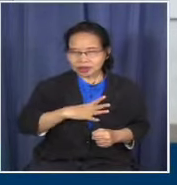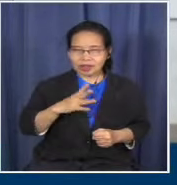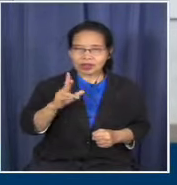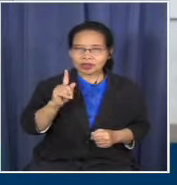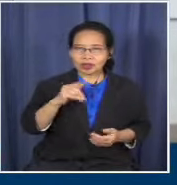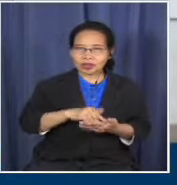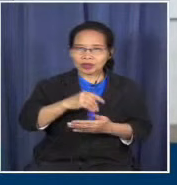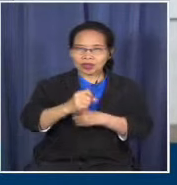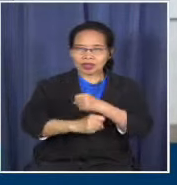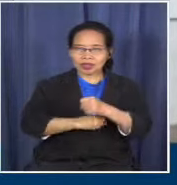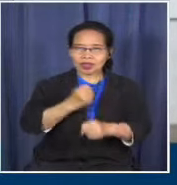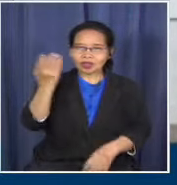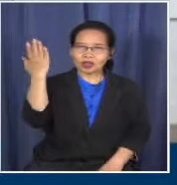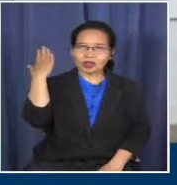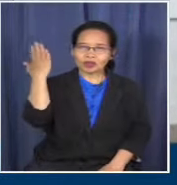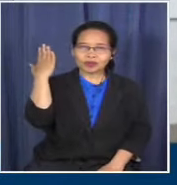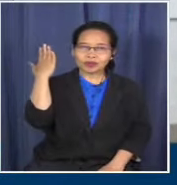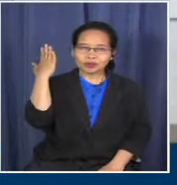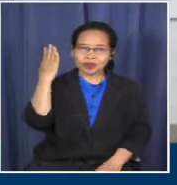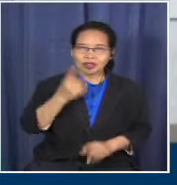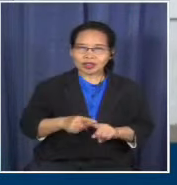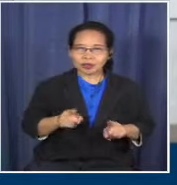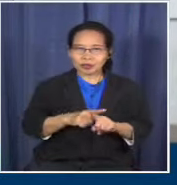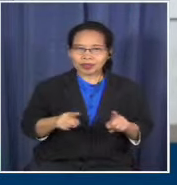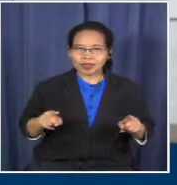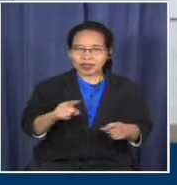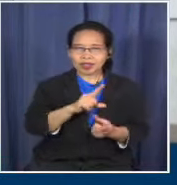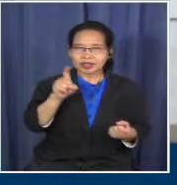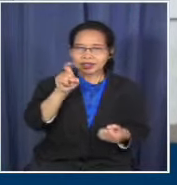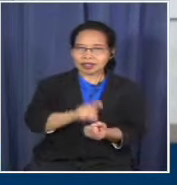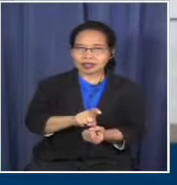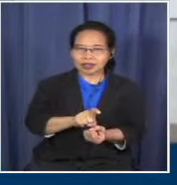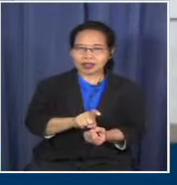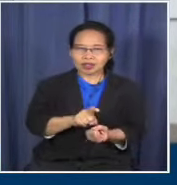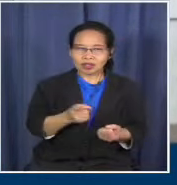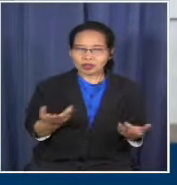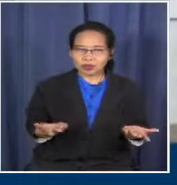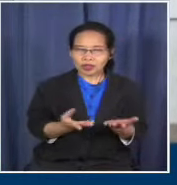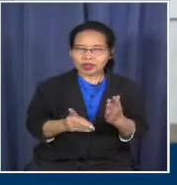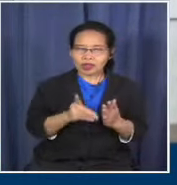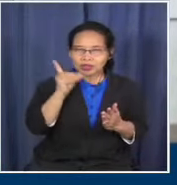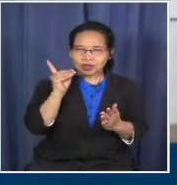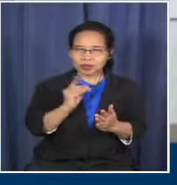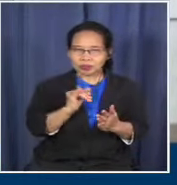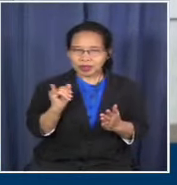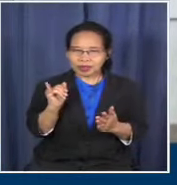can any man 2,000 years ago define exactly